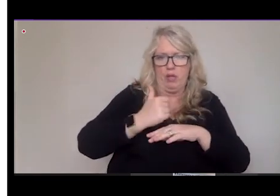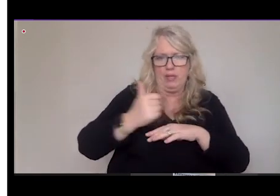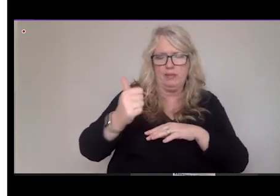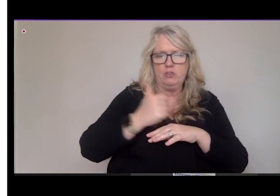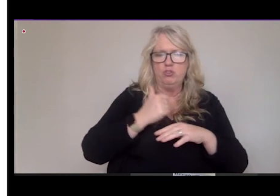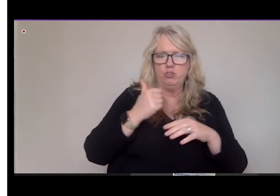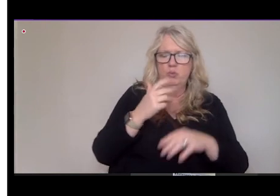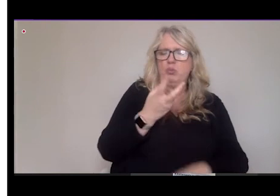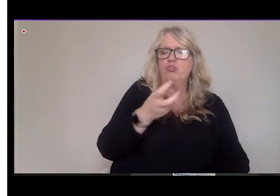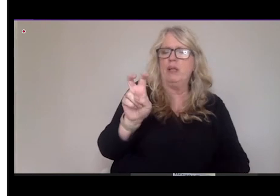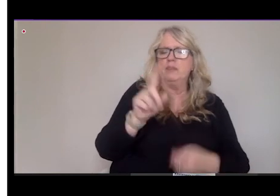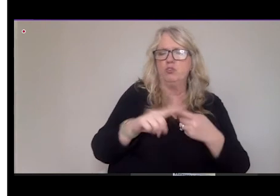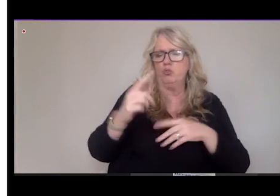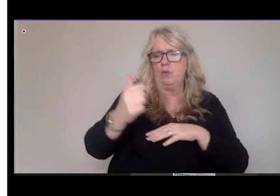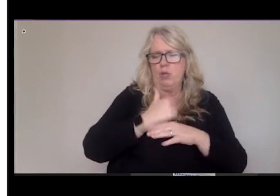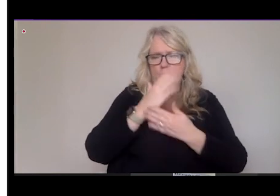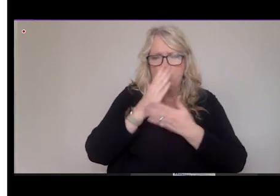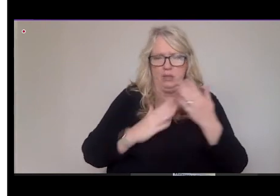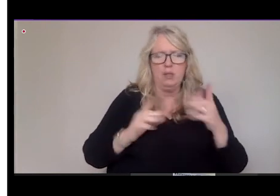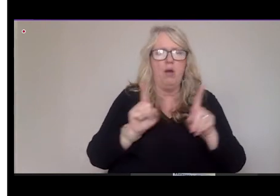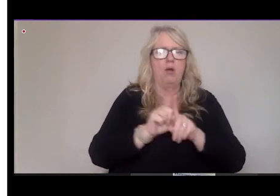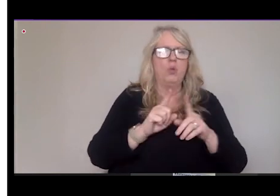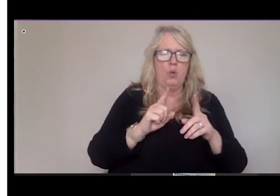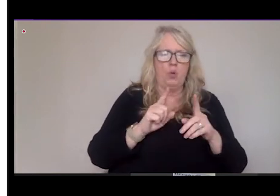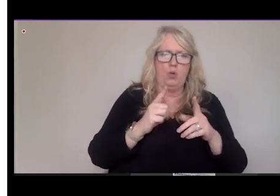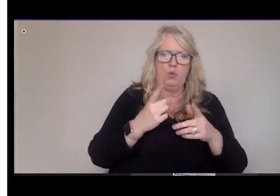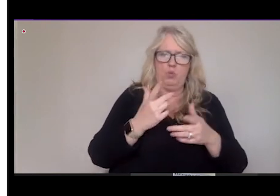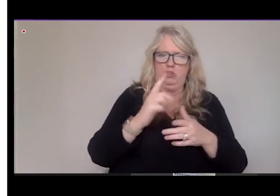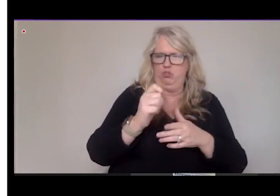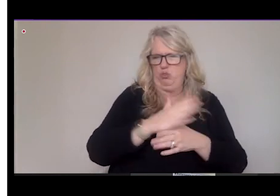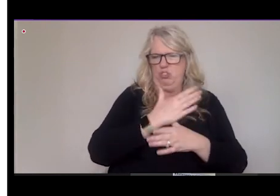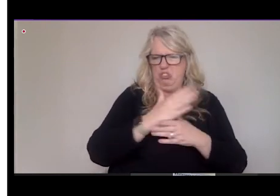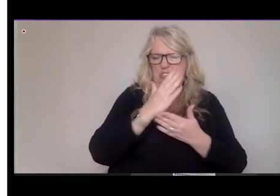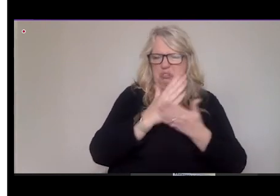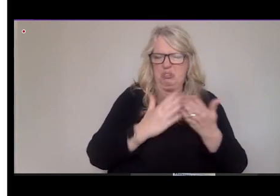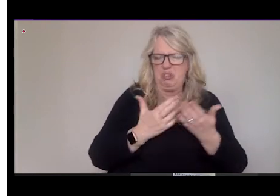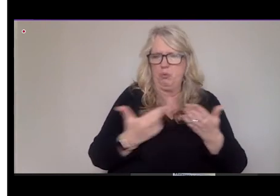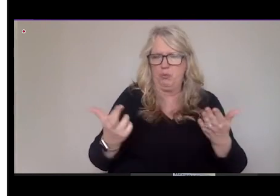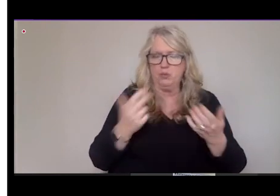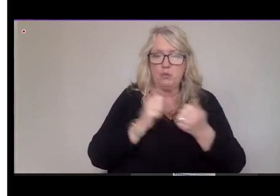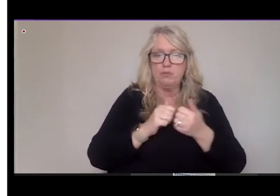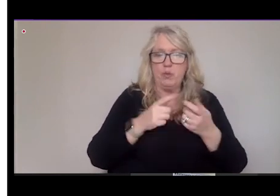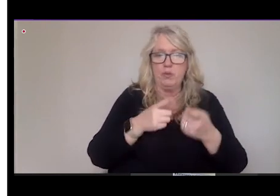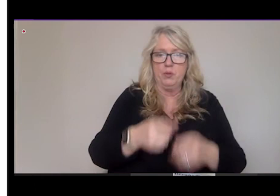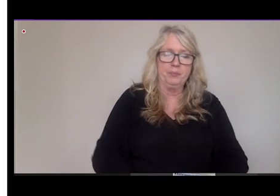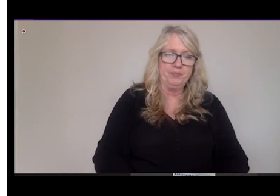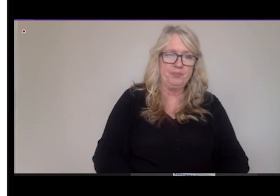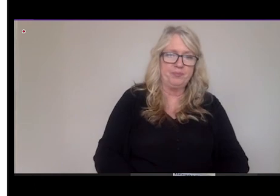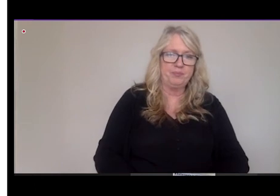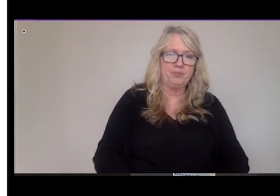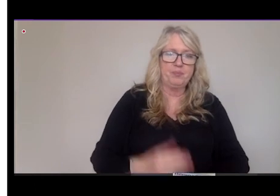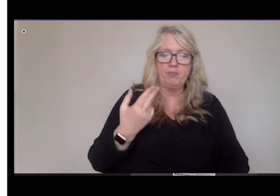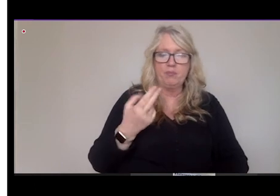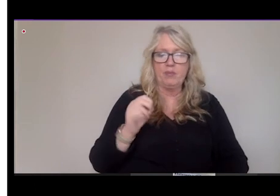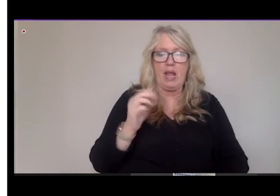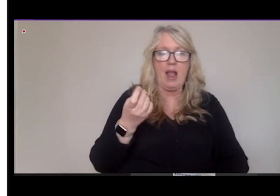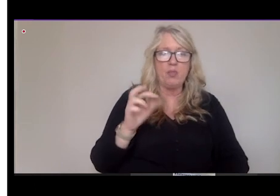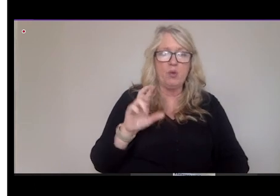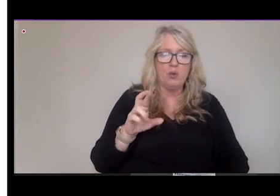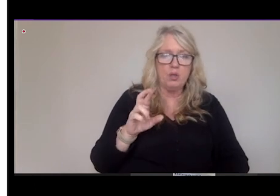on to the transportation piece if we have time. And I also wanted to share a couple of resources with you.